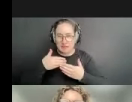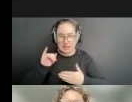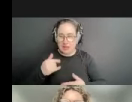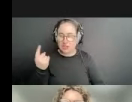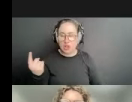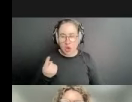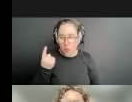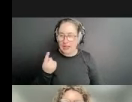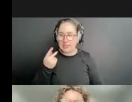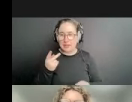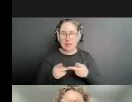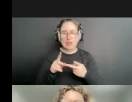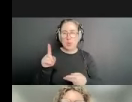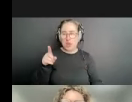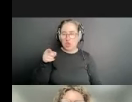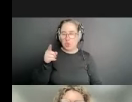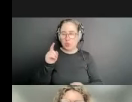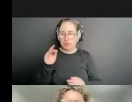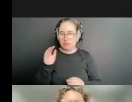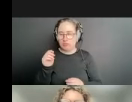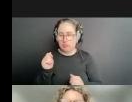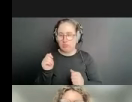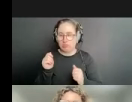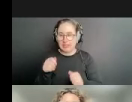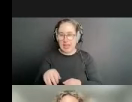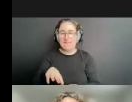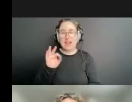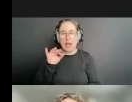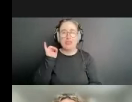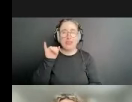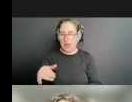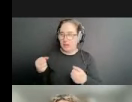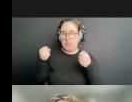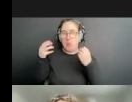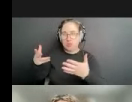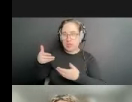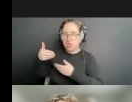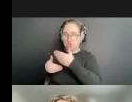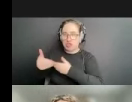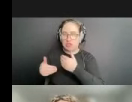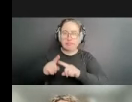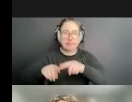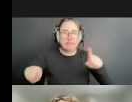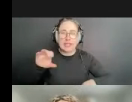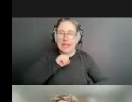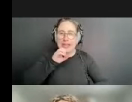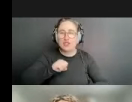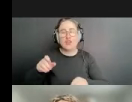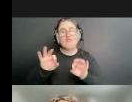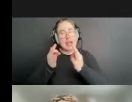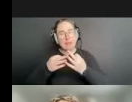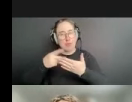a place where you can find an intergenerational family programming. And